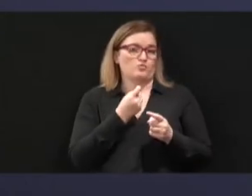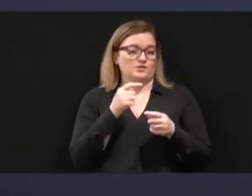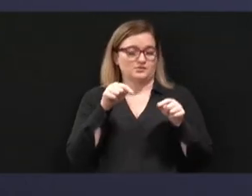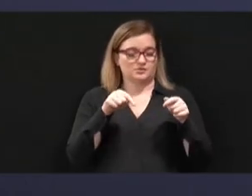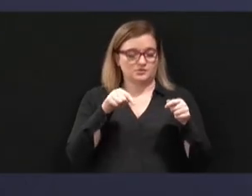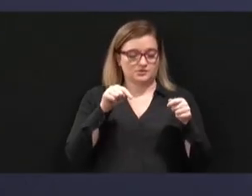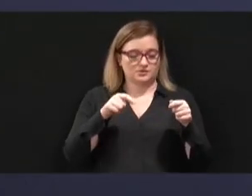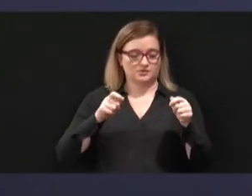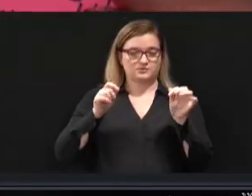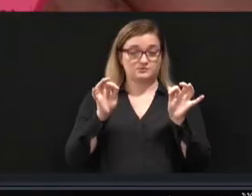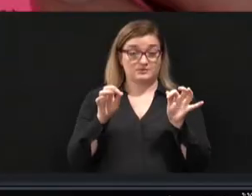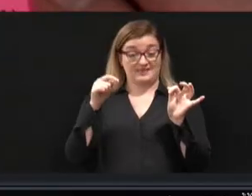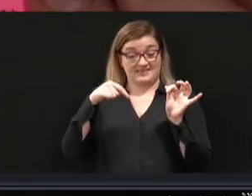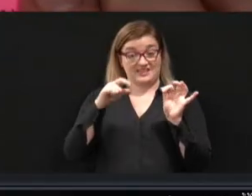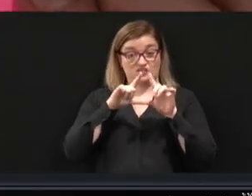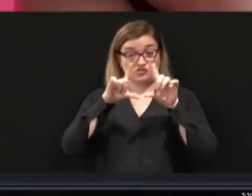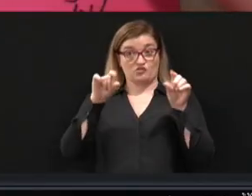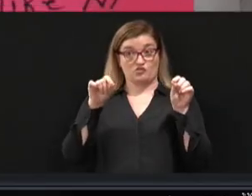card.